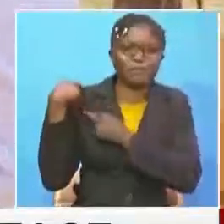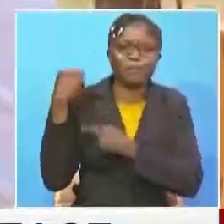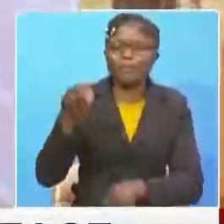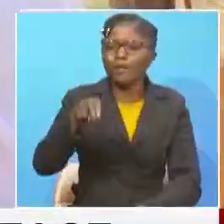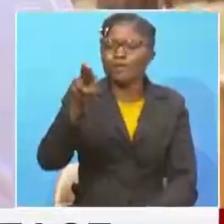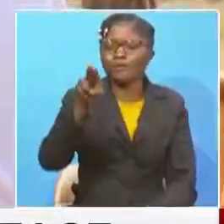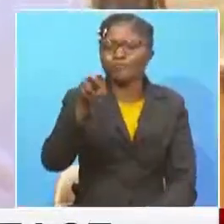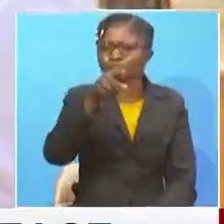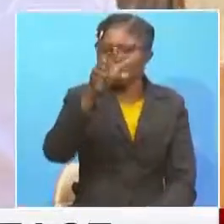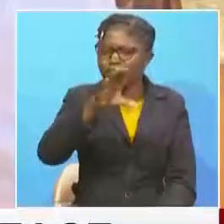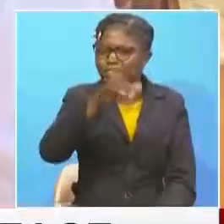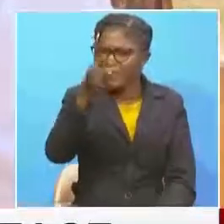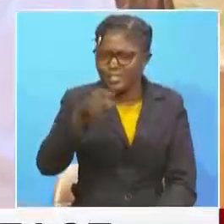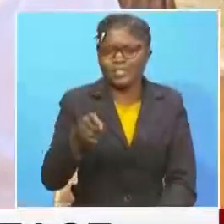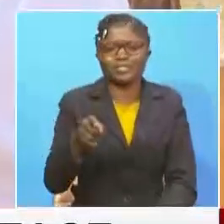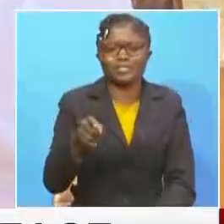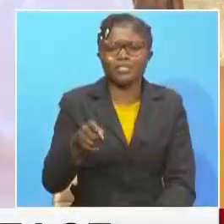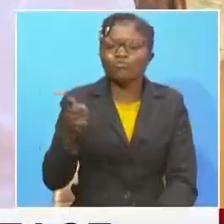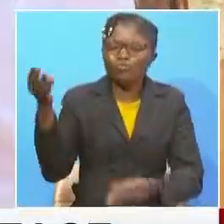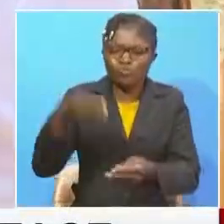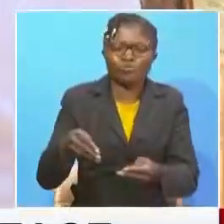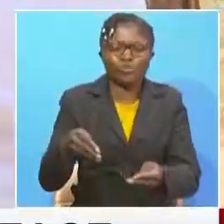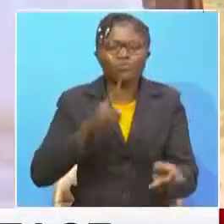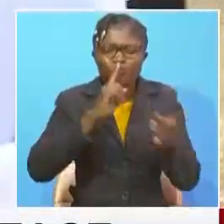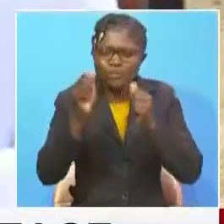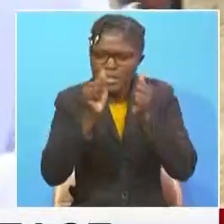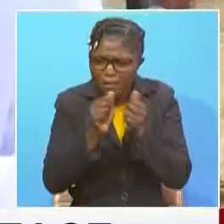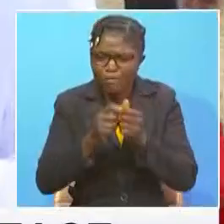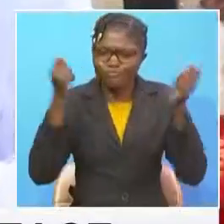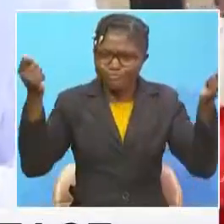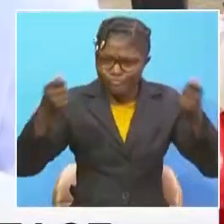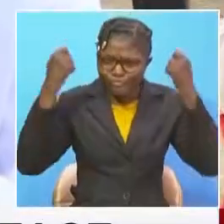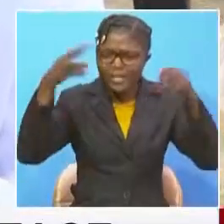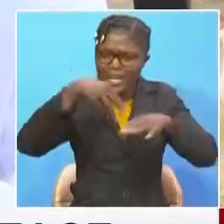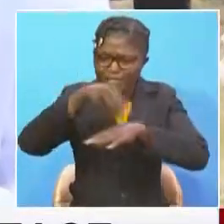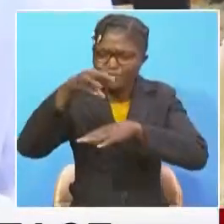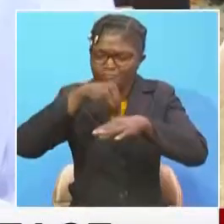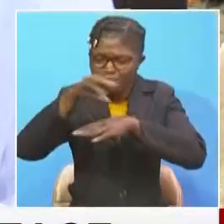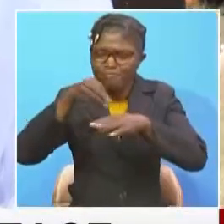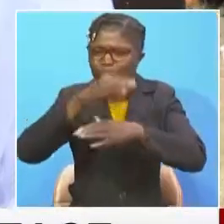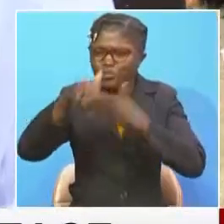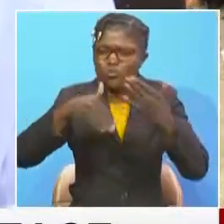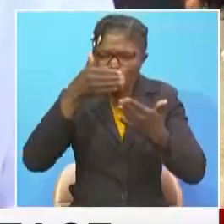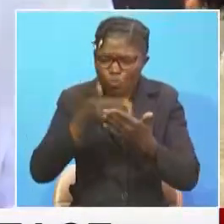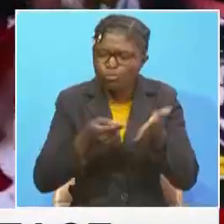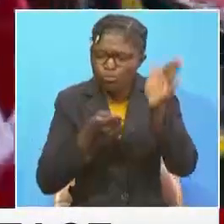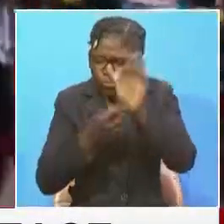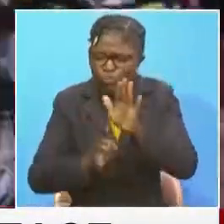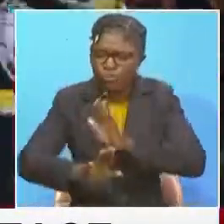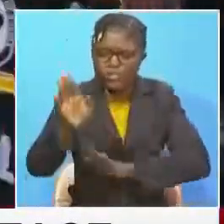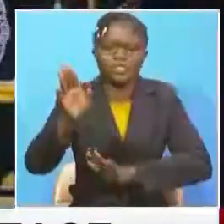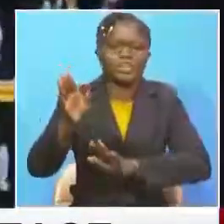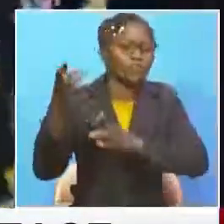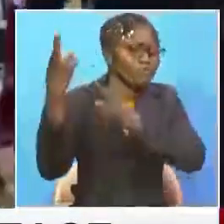Northern Presbytery Bishop Mevin Mlenga, who conducted the induction, advised Reverend Zimba to perform her duties